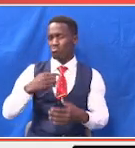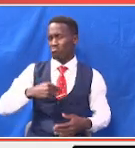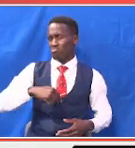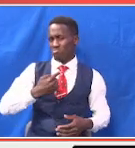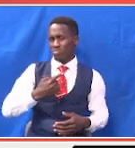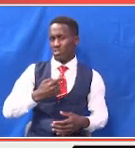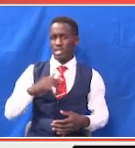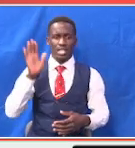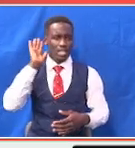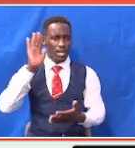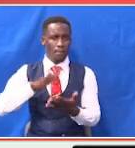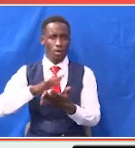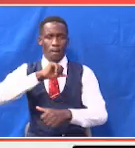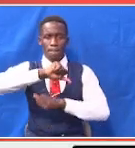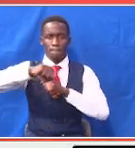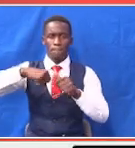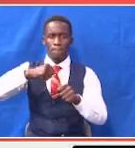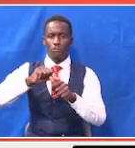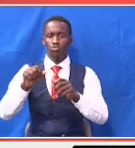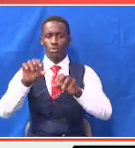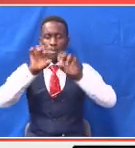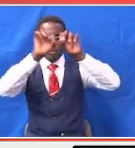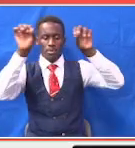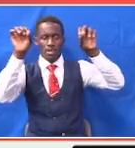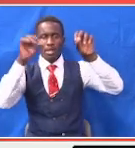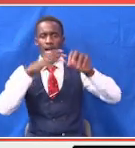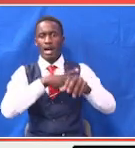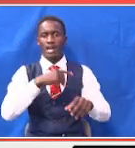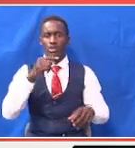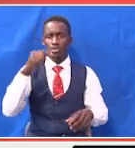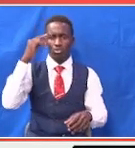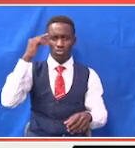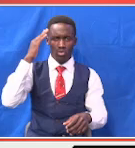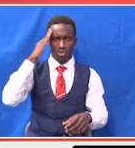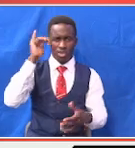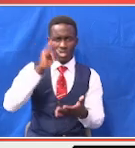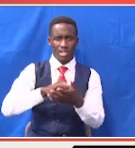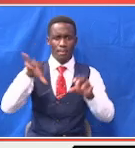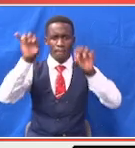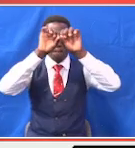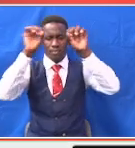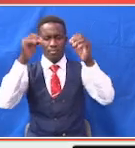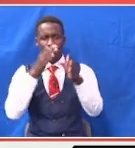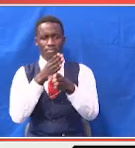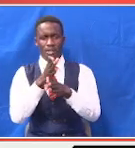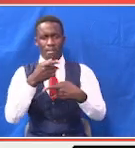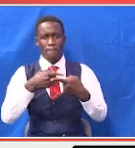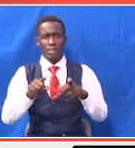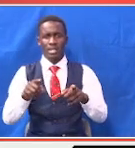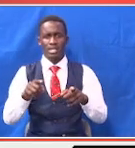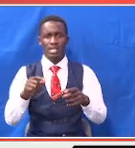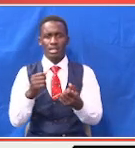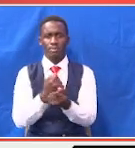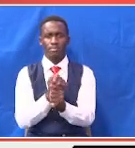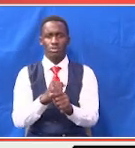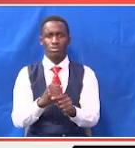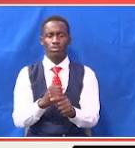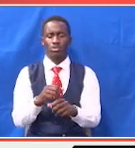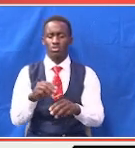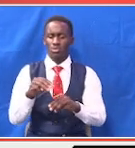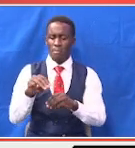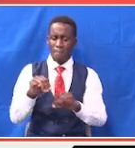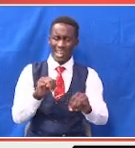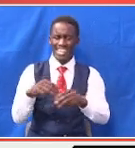the president. And I know the president's the detail, but it cannot afford to be a micromanager.